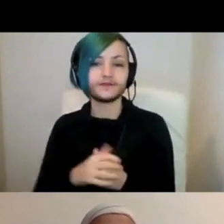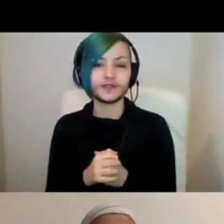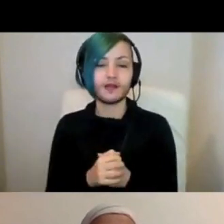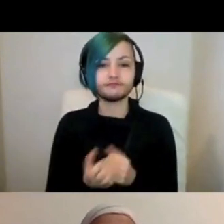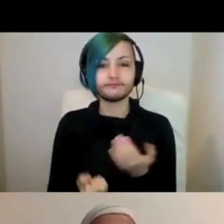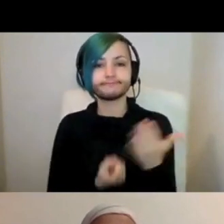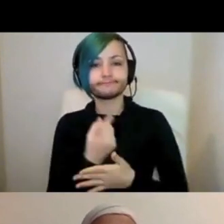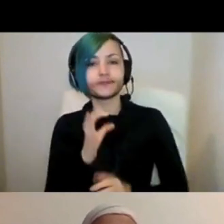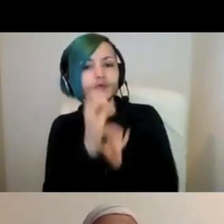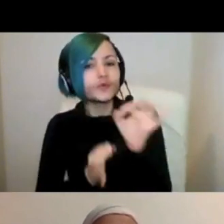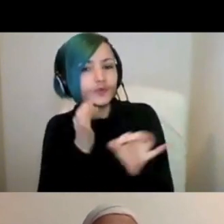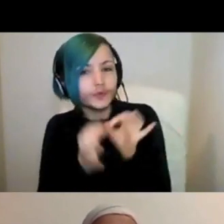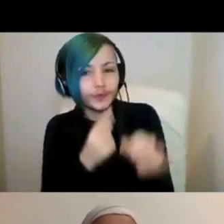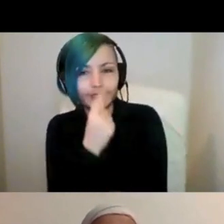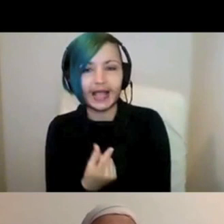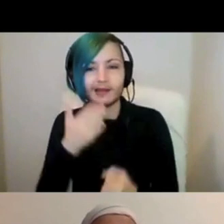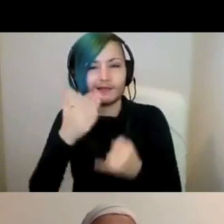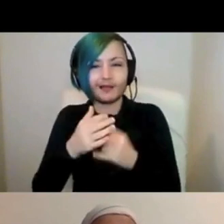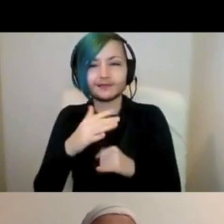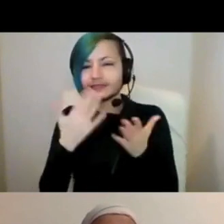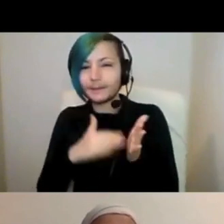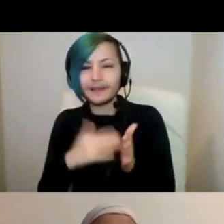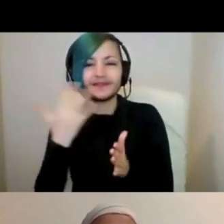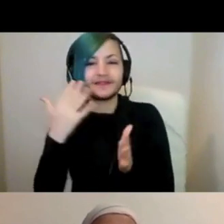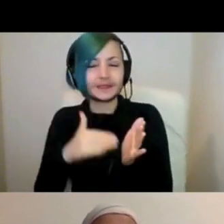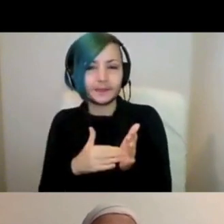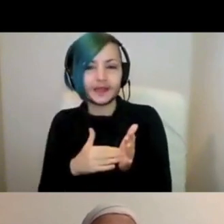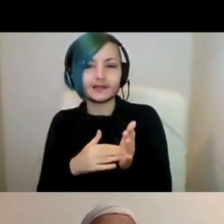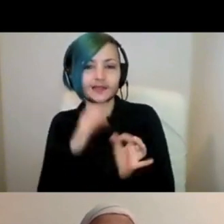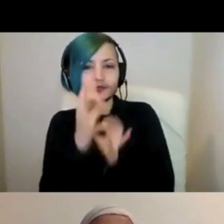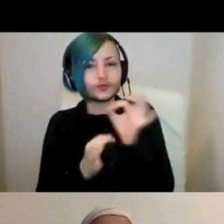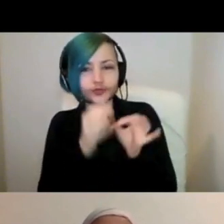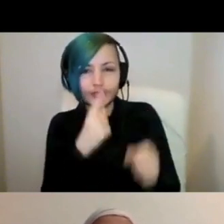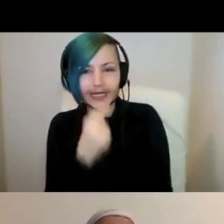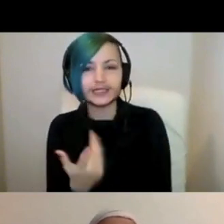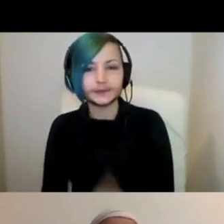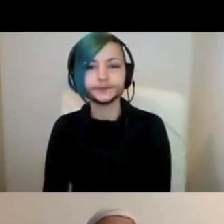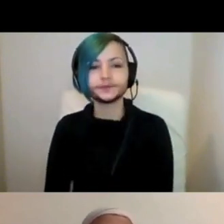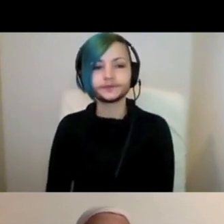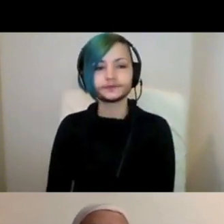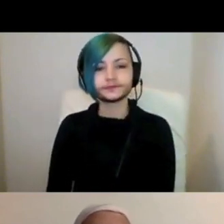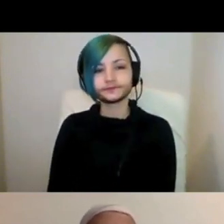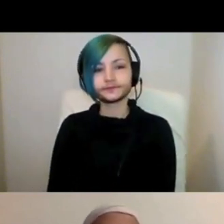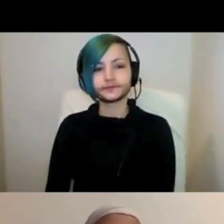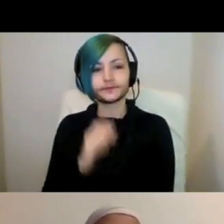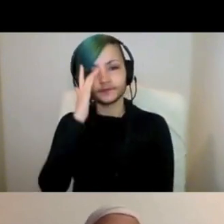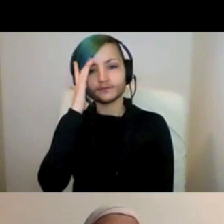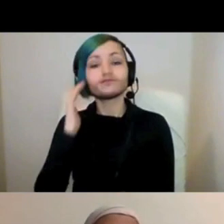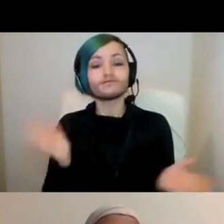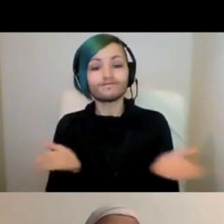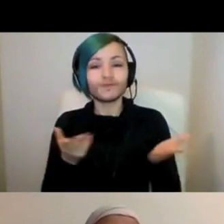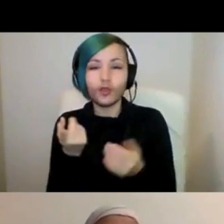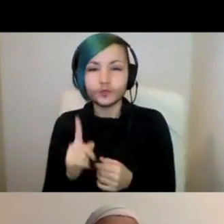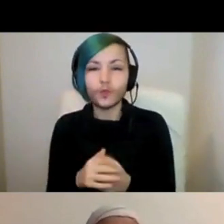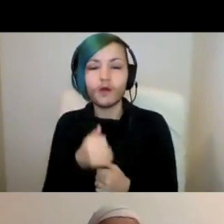ask some questions in the last 10 or 15 minutes back to our speakers. What we encourage everyone to do is to use the chat function